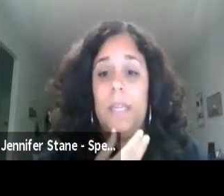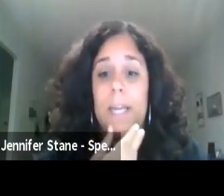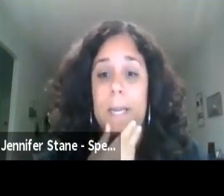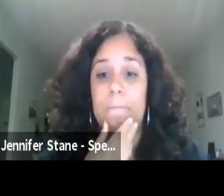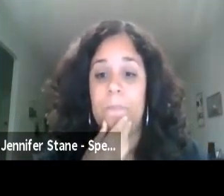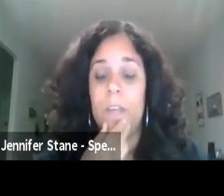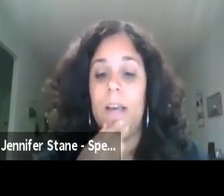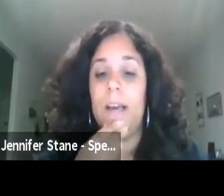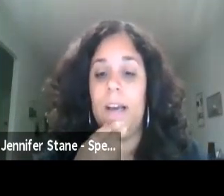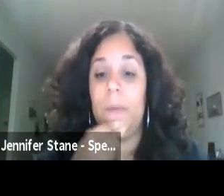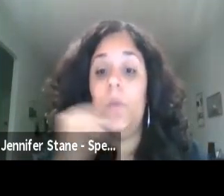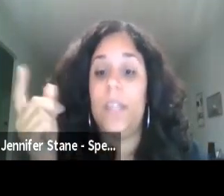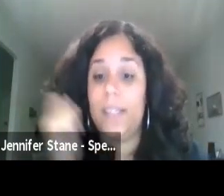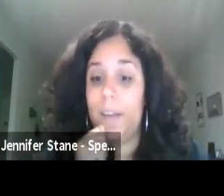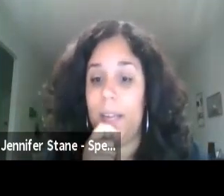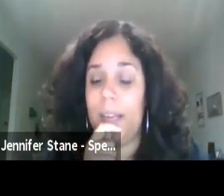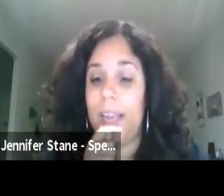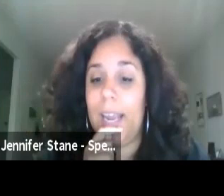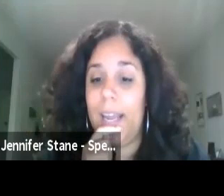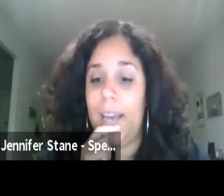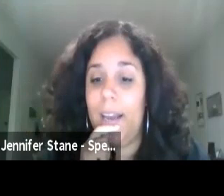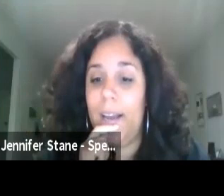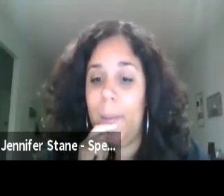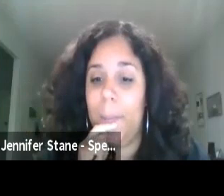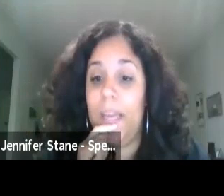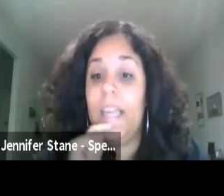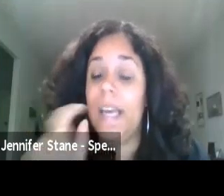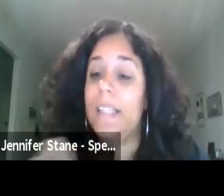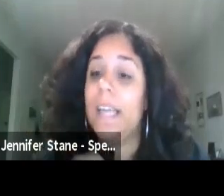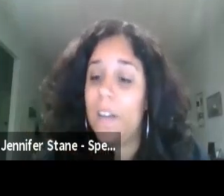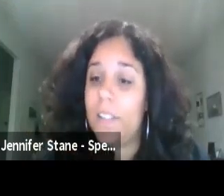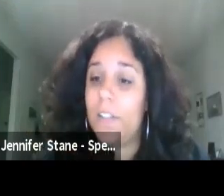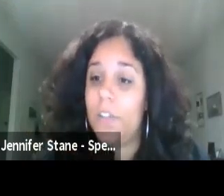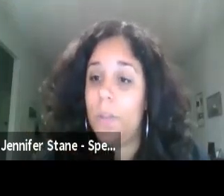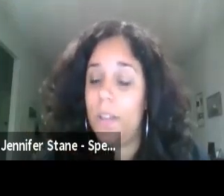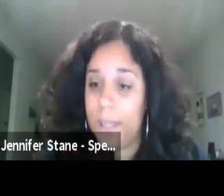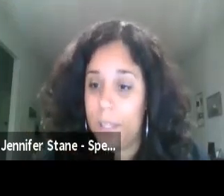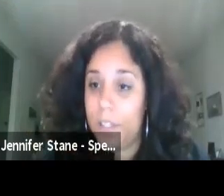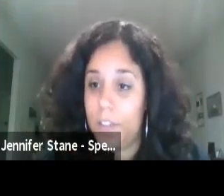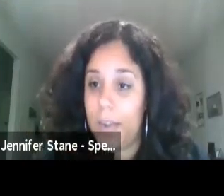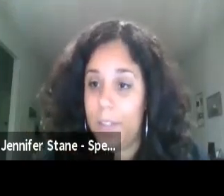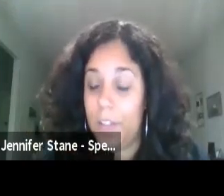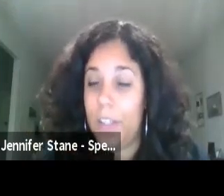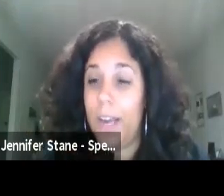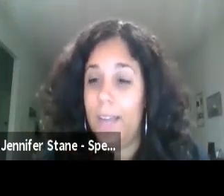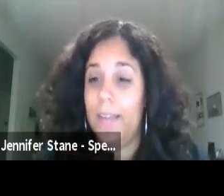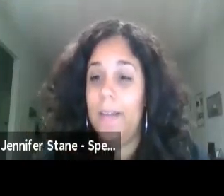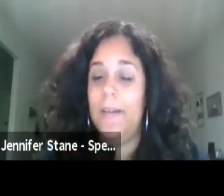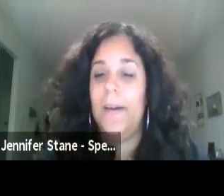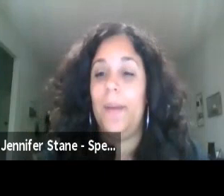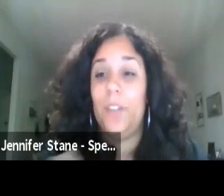they're bleeding. Oh, yes, Dominic, it can, yes, it can cause issues with lung conditions. You're absolutely